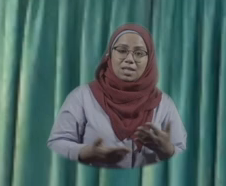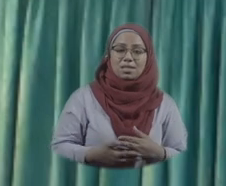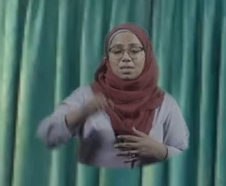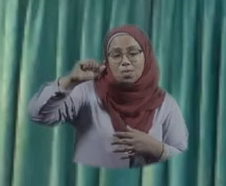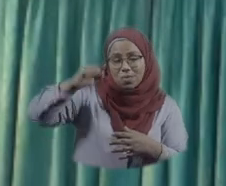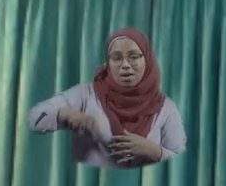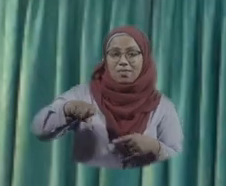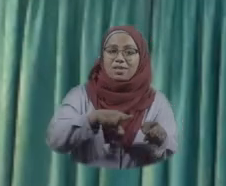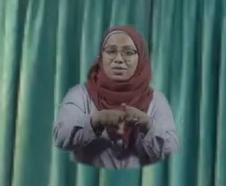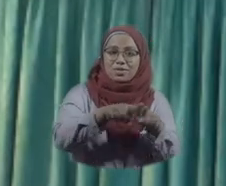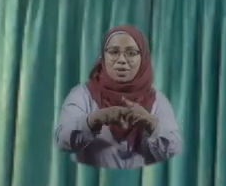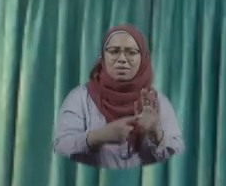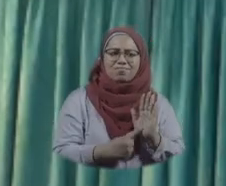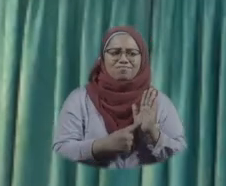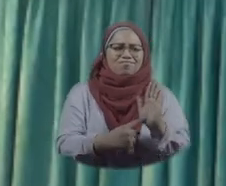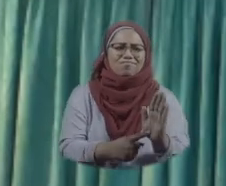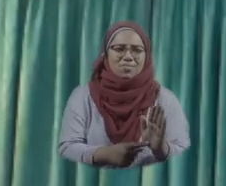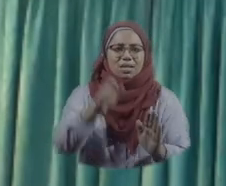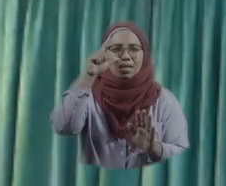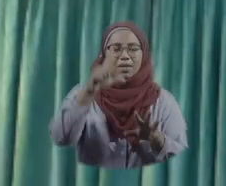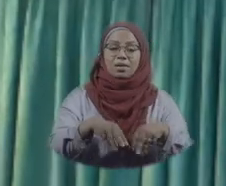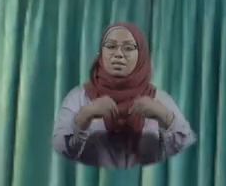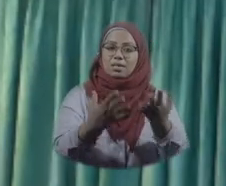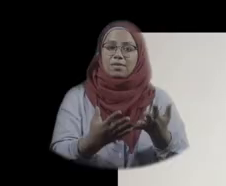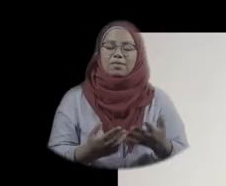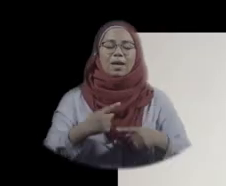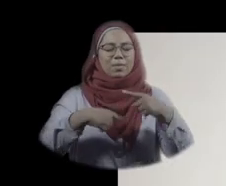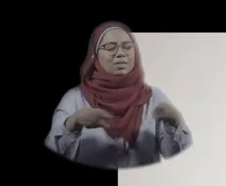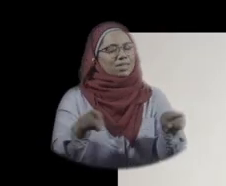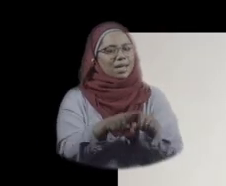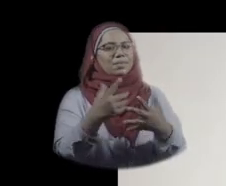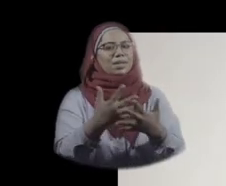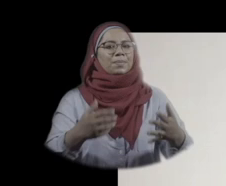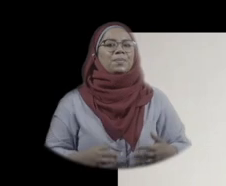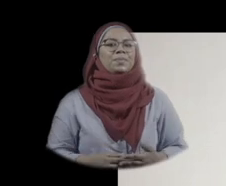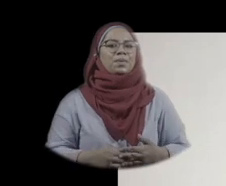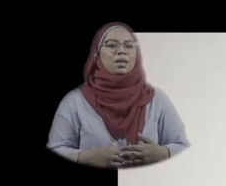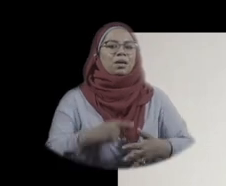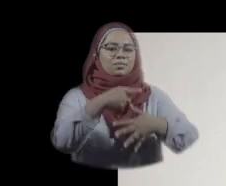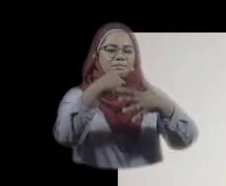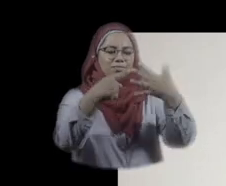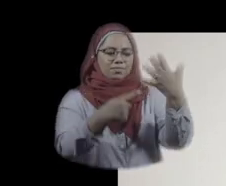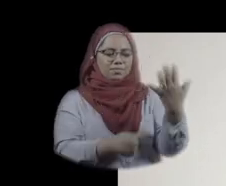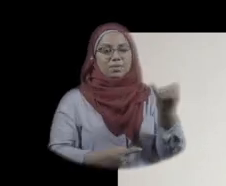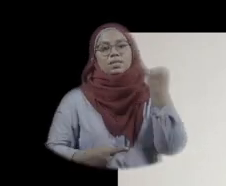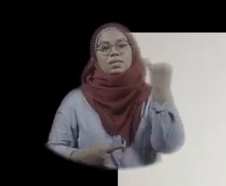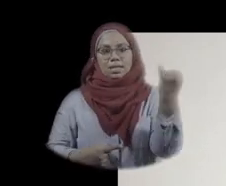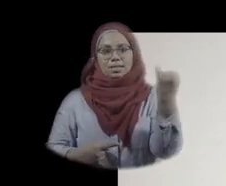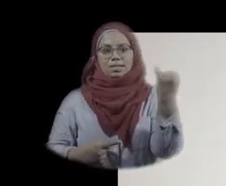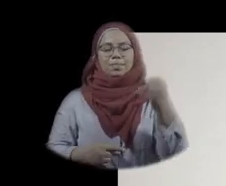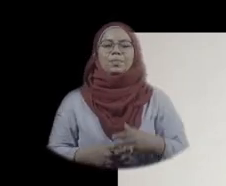whole point of Vaane we are trying to bring awareness samikha kankama then we have the episode 6 ga me